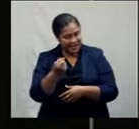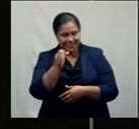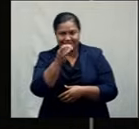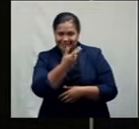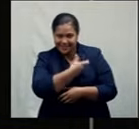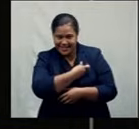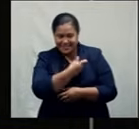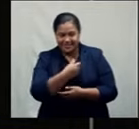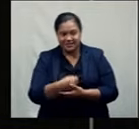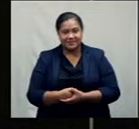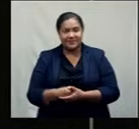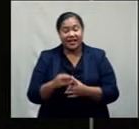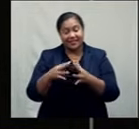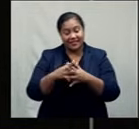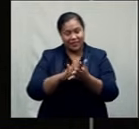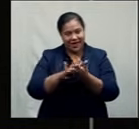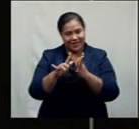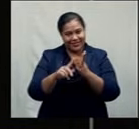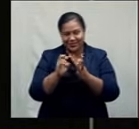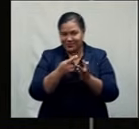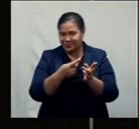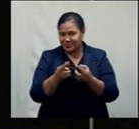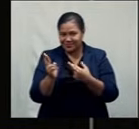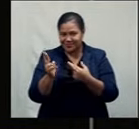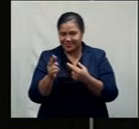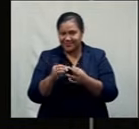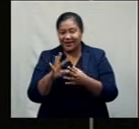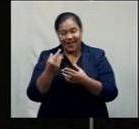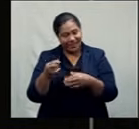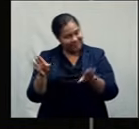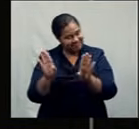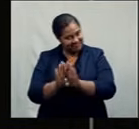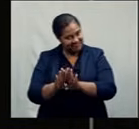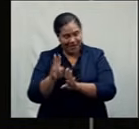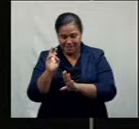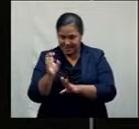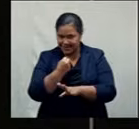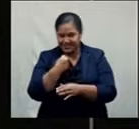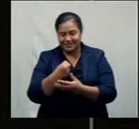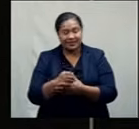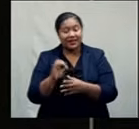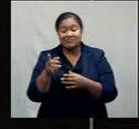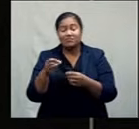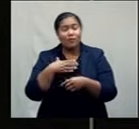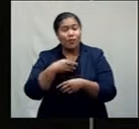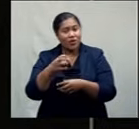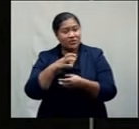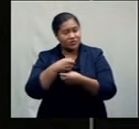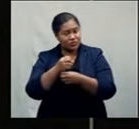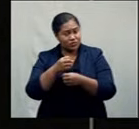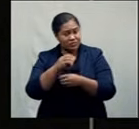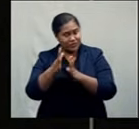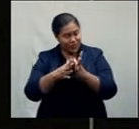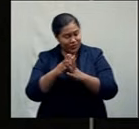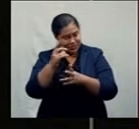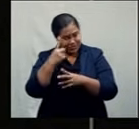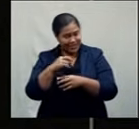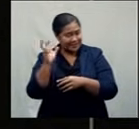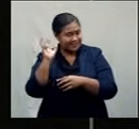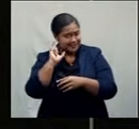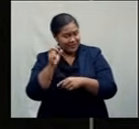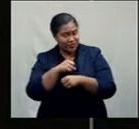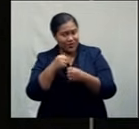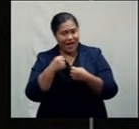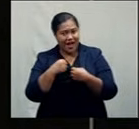vaccinated and WHO recommends against lockdowns. For these stories and others, you can tune in to our daily to our